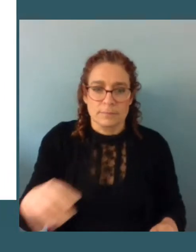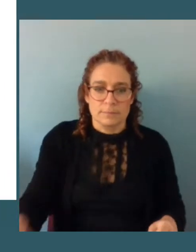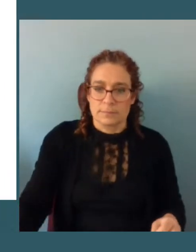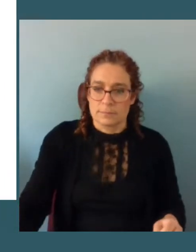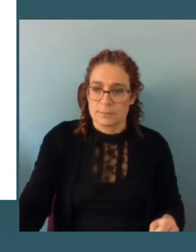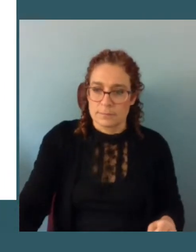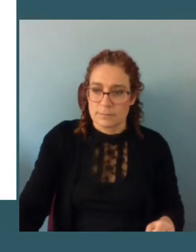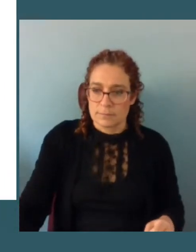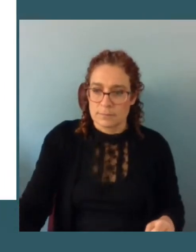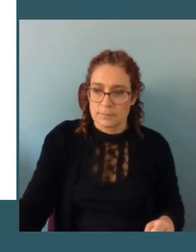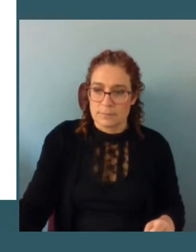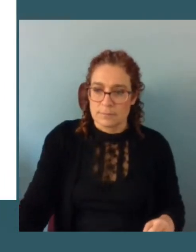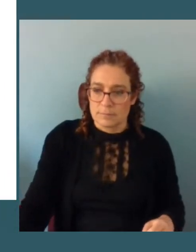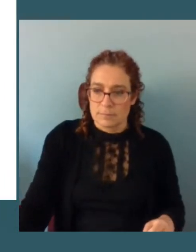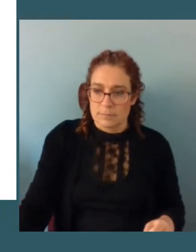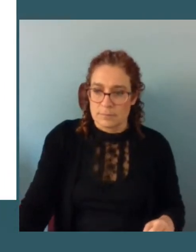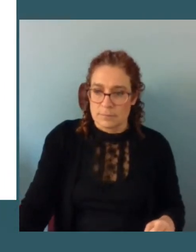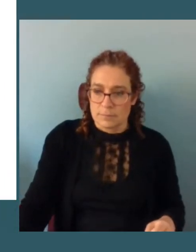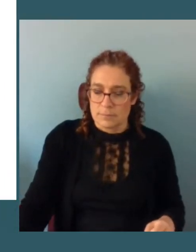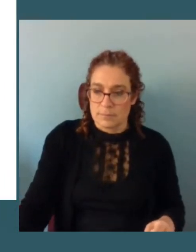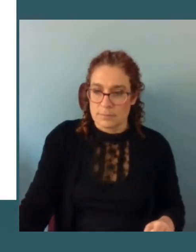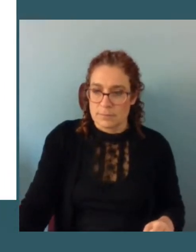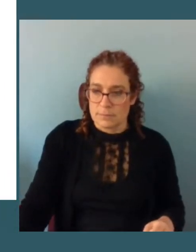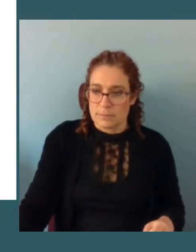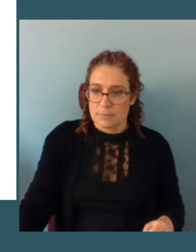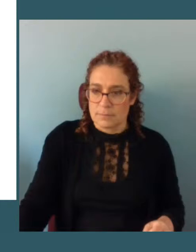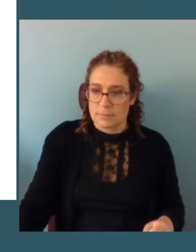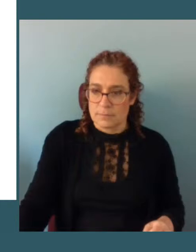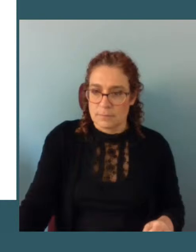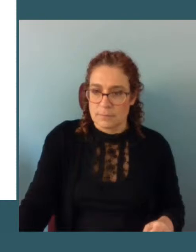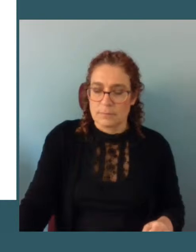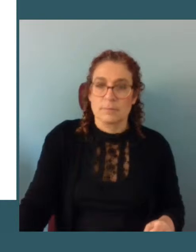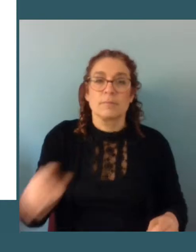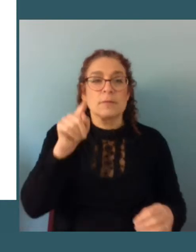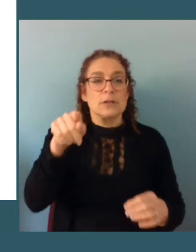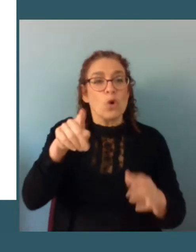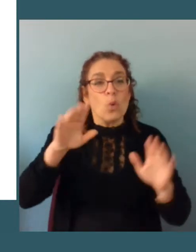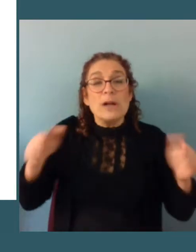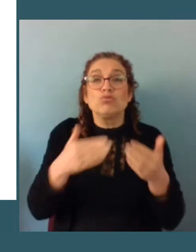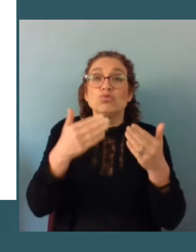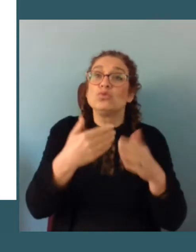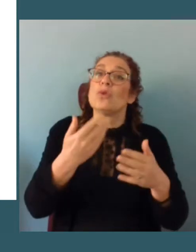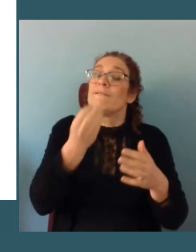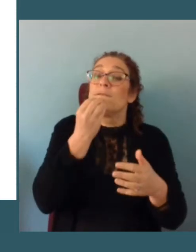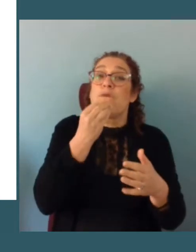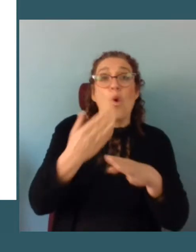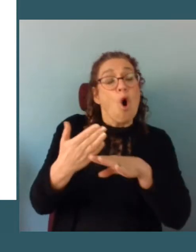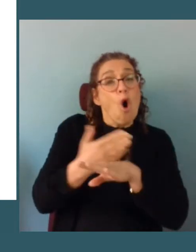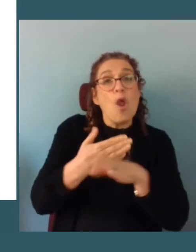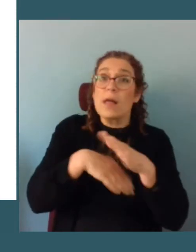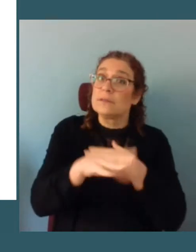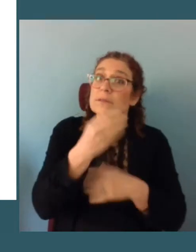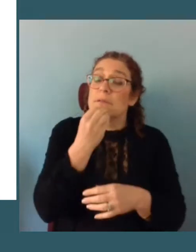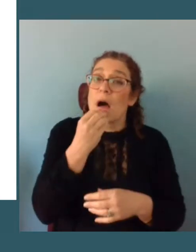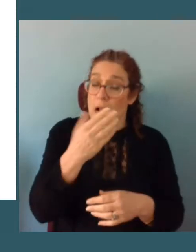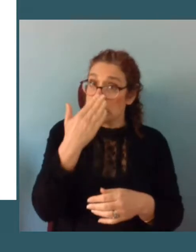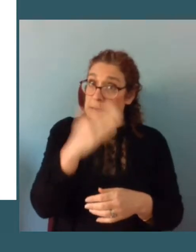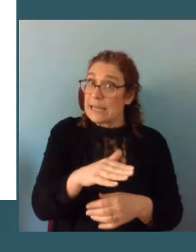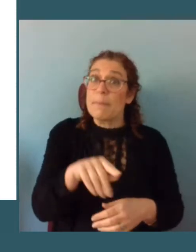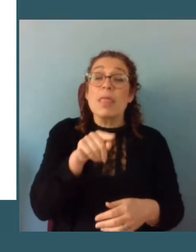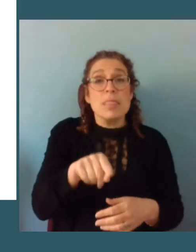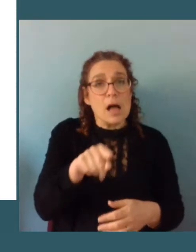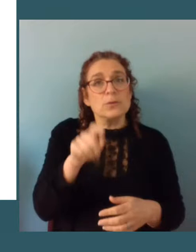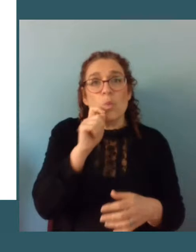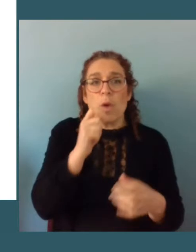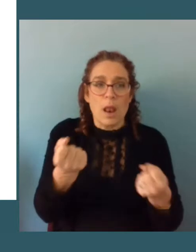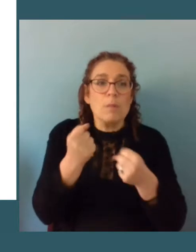eczema, introduction of food early into the diet seemed to be protective